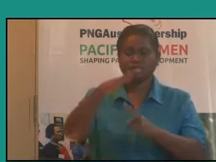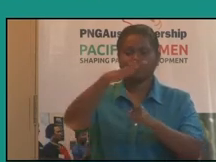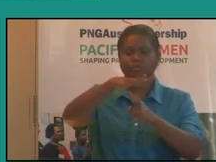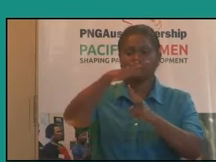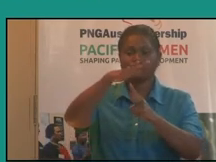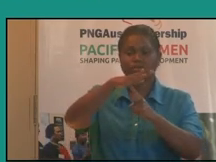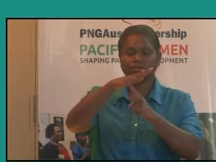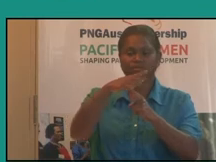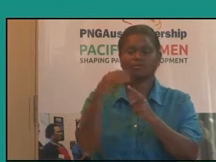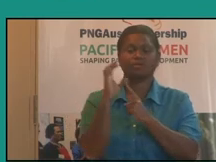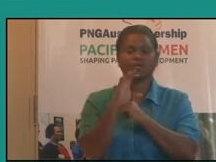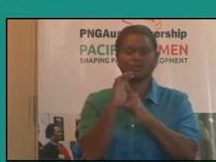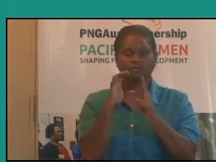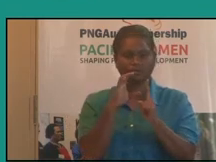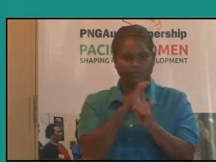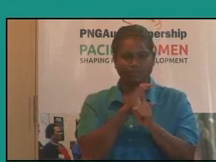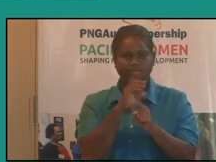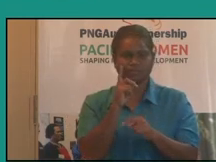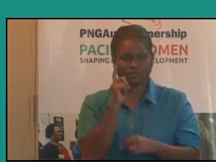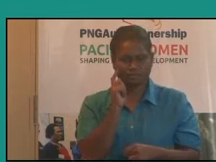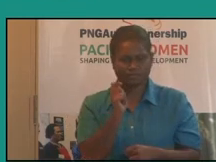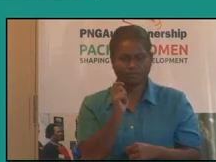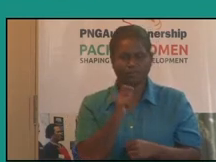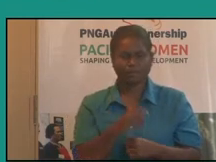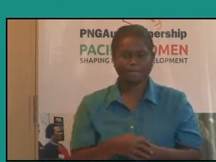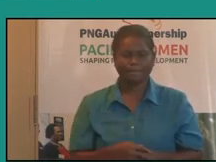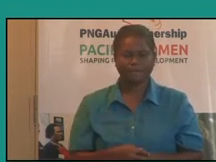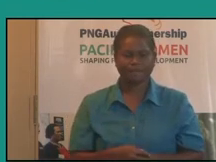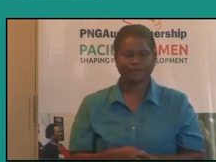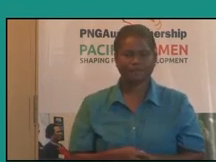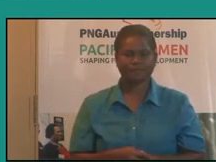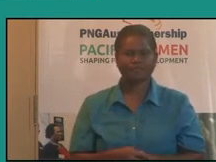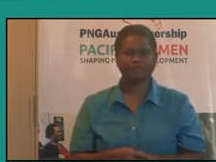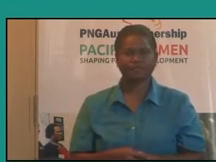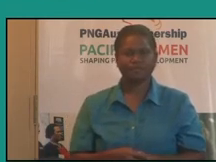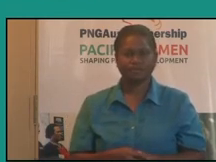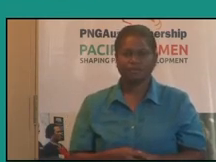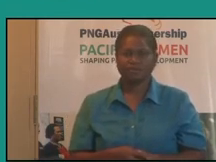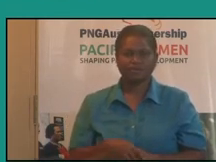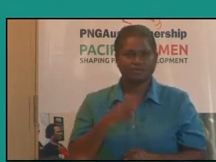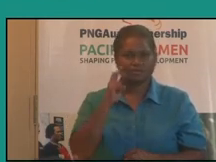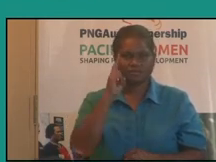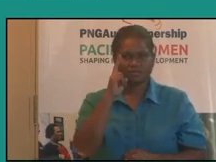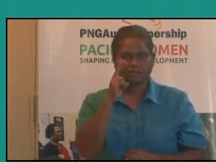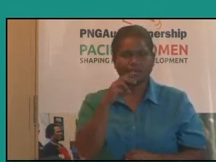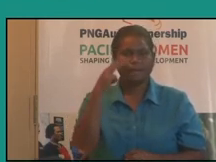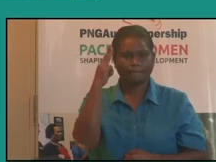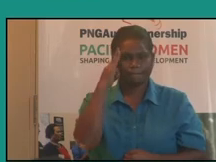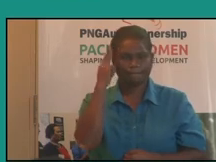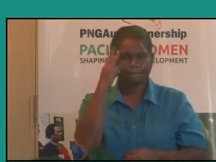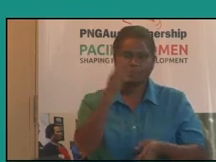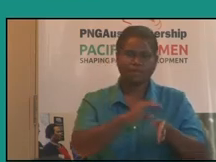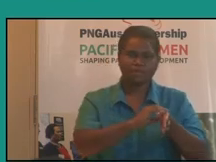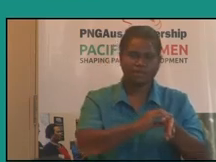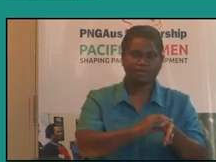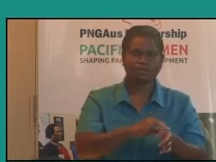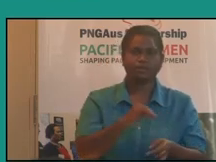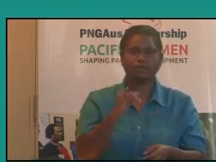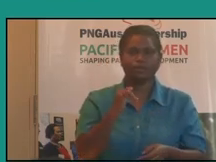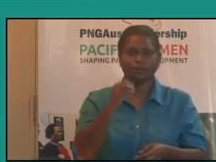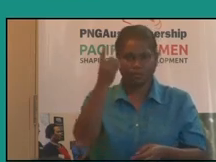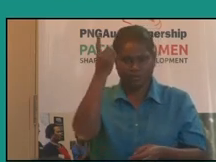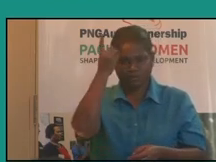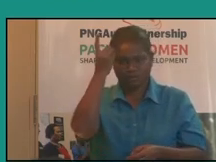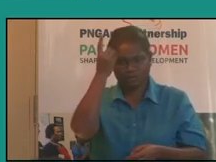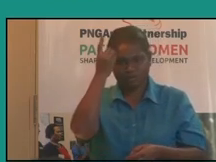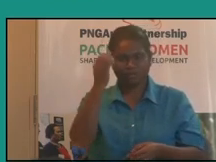cultural barriers that we're going to continue to face. Well, you know, whether we're a matrilineal society or a patrilineal society, the dominant experience